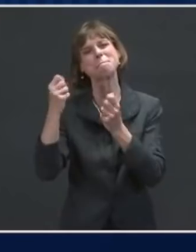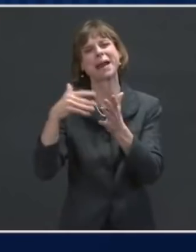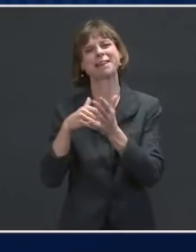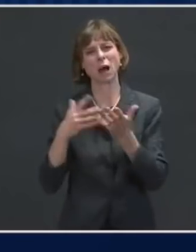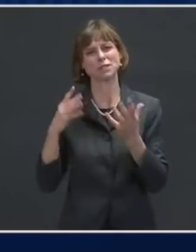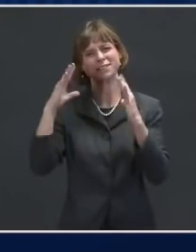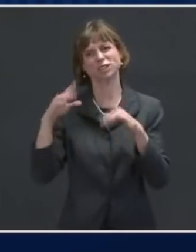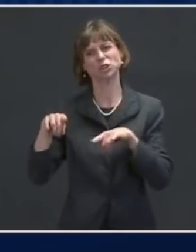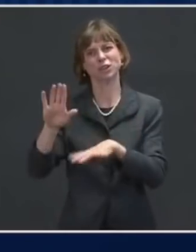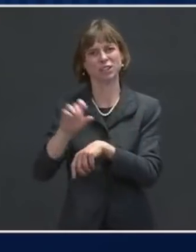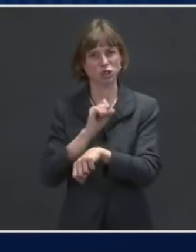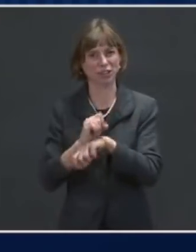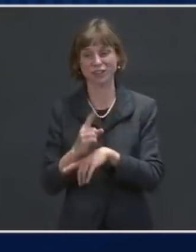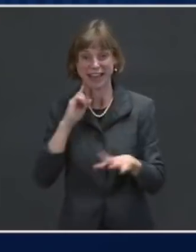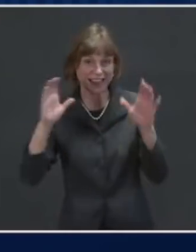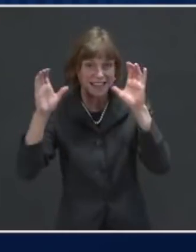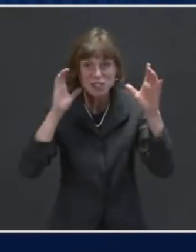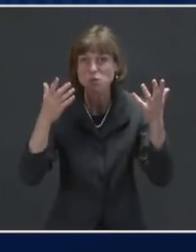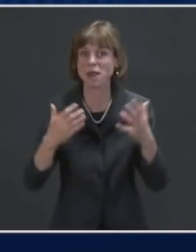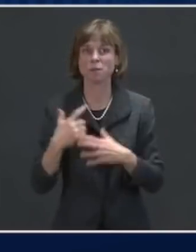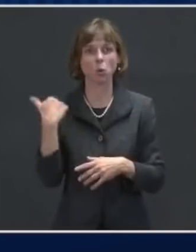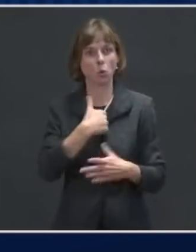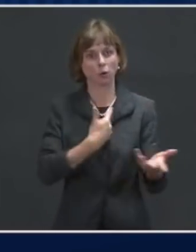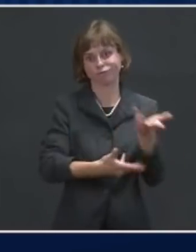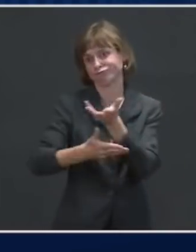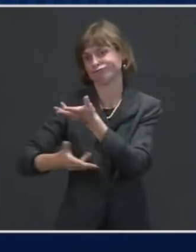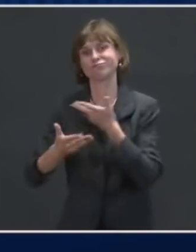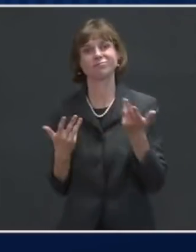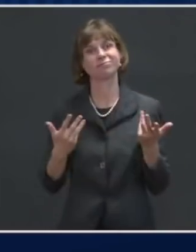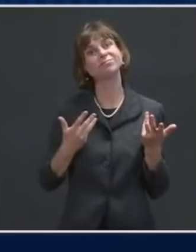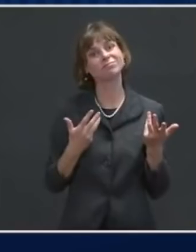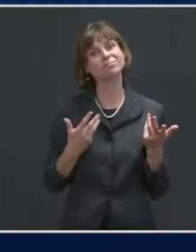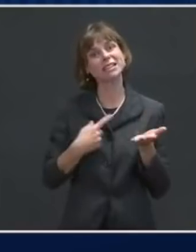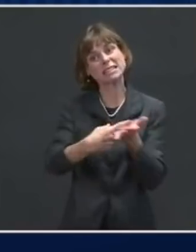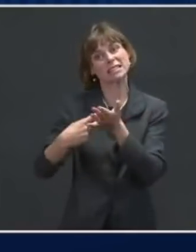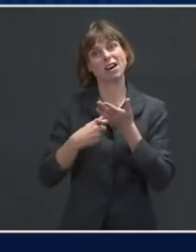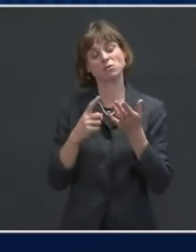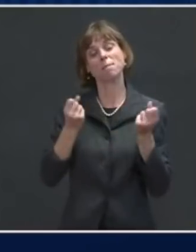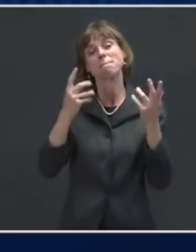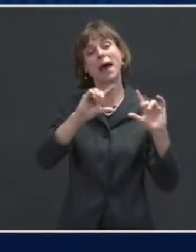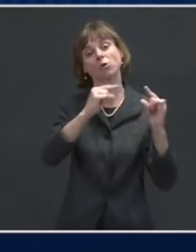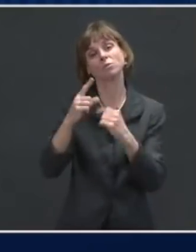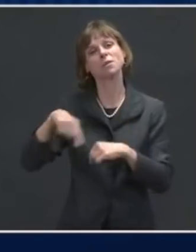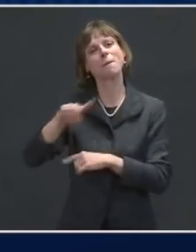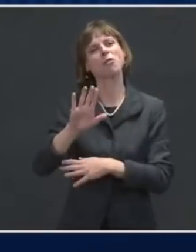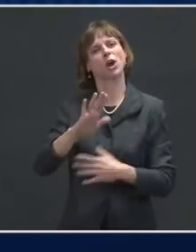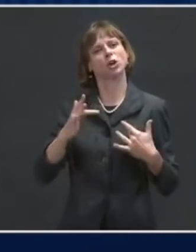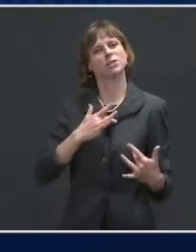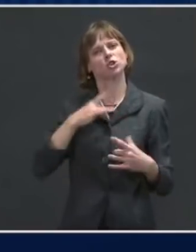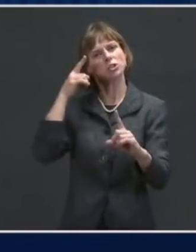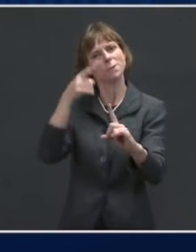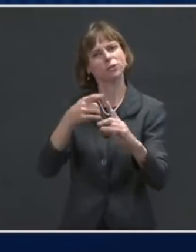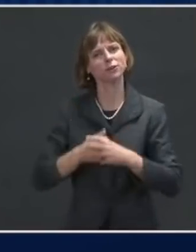career. He listens to them. We all engage with a range of groups about their concerns, about what their objectives are. Most teachers will